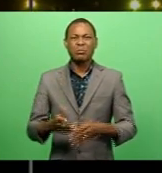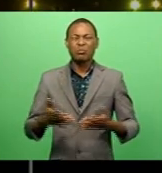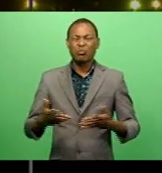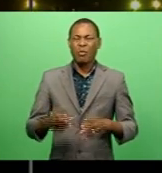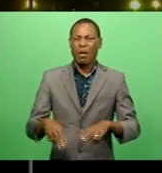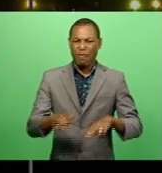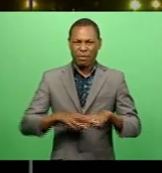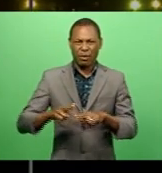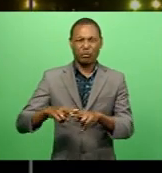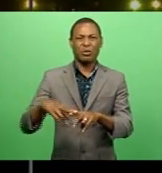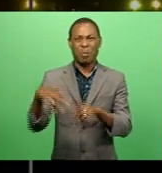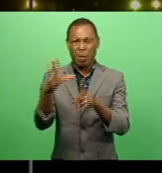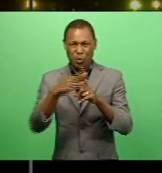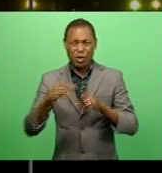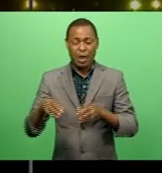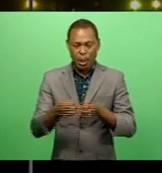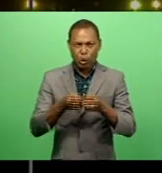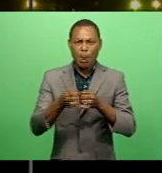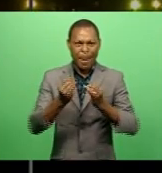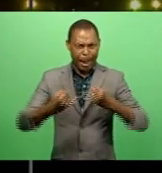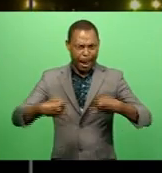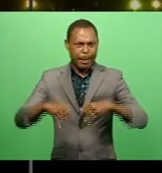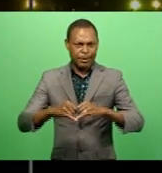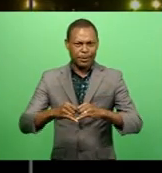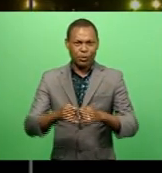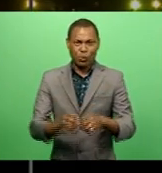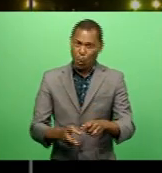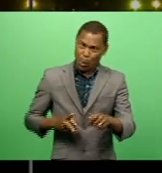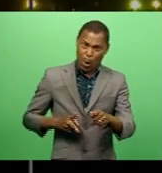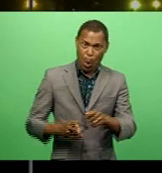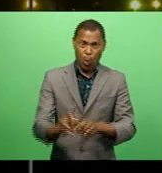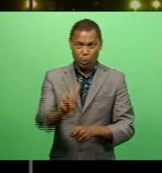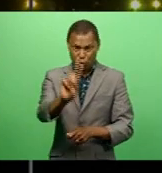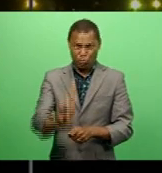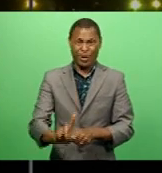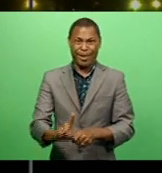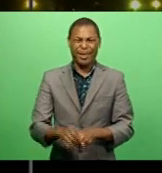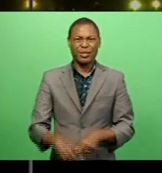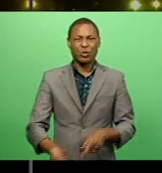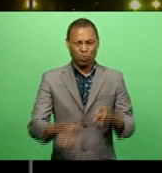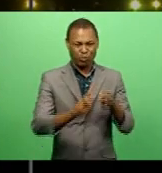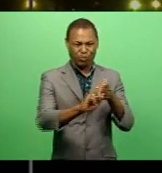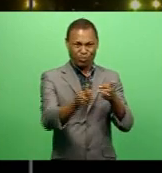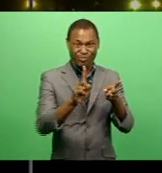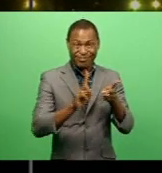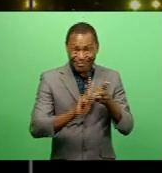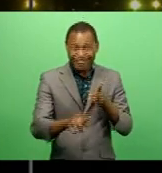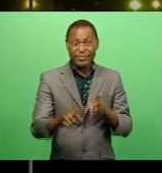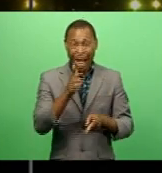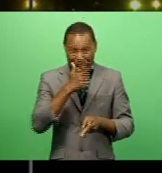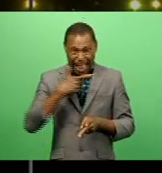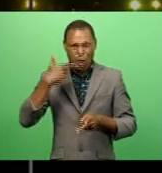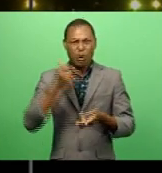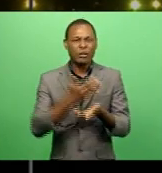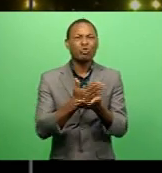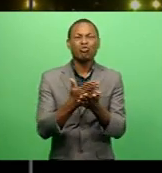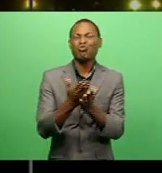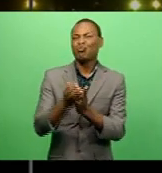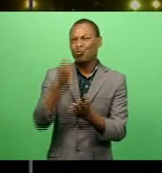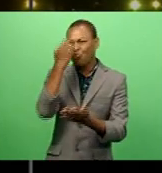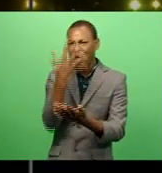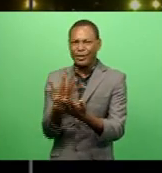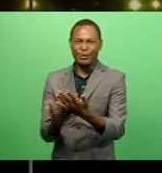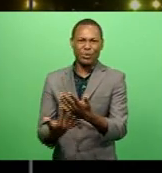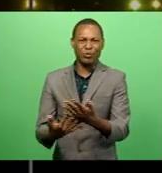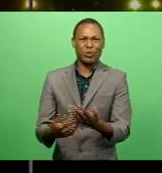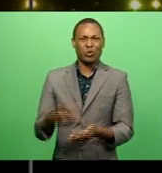and the Solomon Islands. Following the launch, parliamentarians Andi Selai, Andi Maitonga and Lenora Ngerengere Tambua shared their experiences,